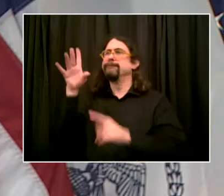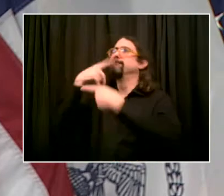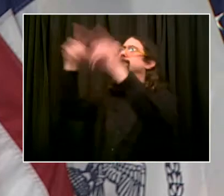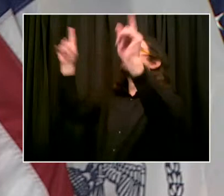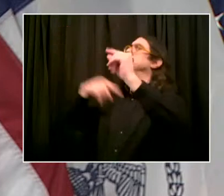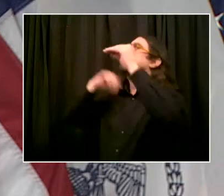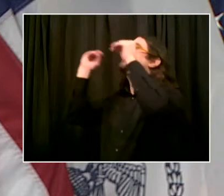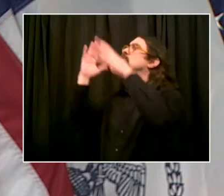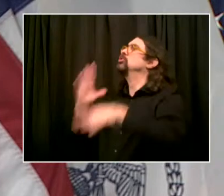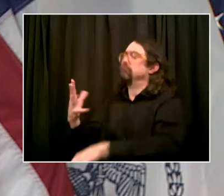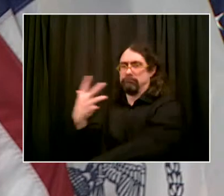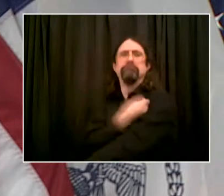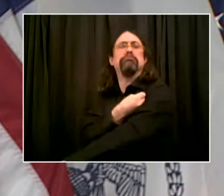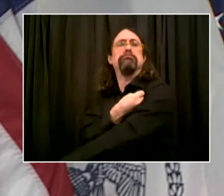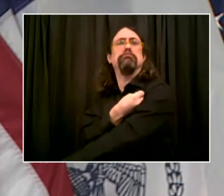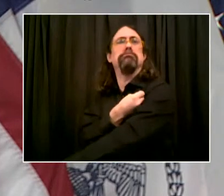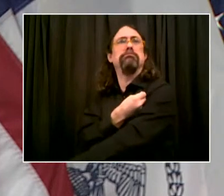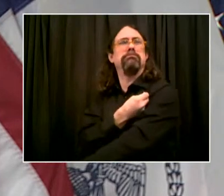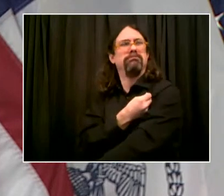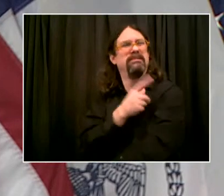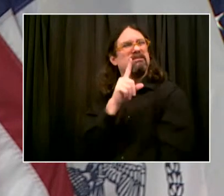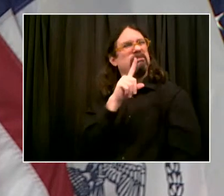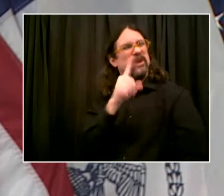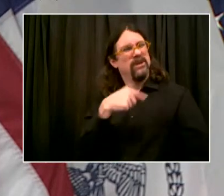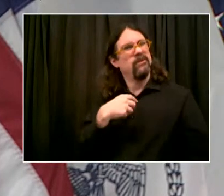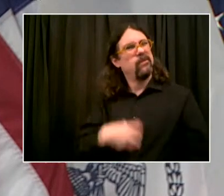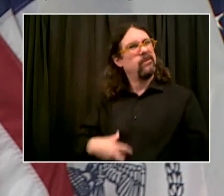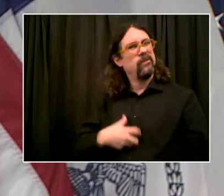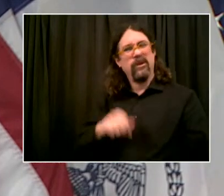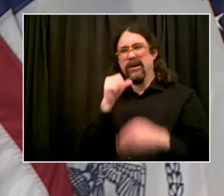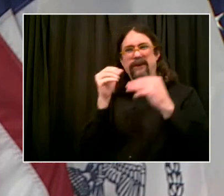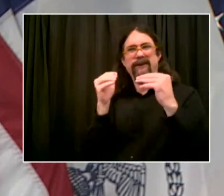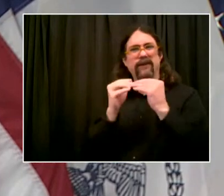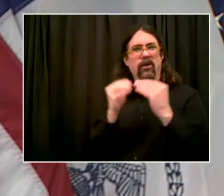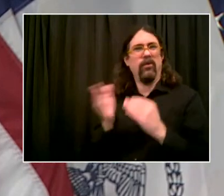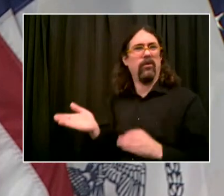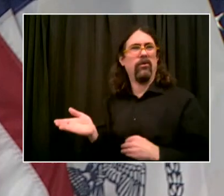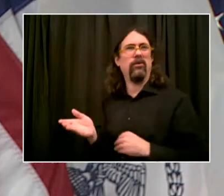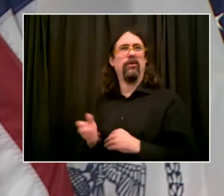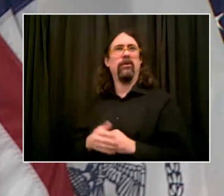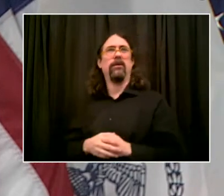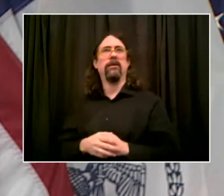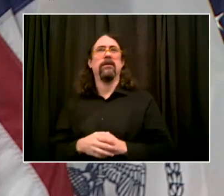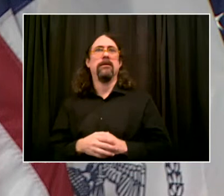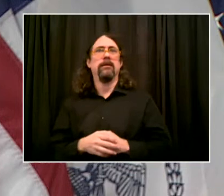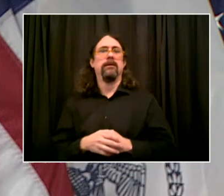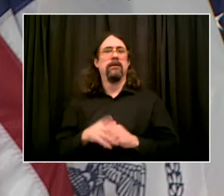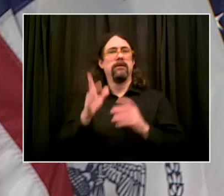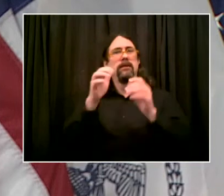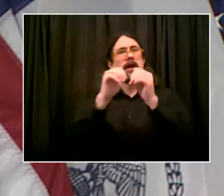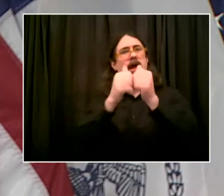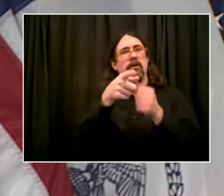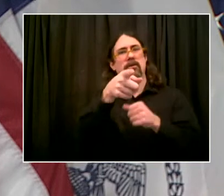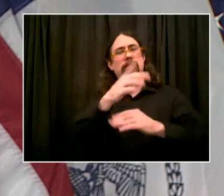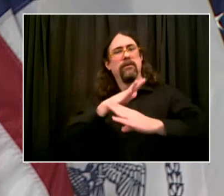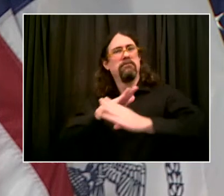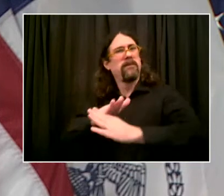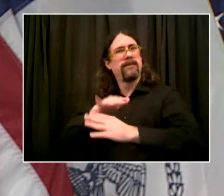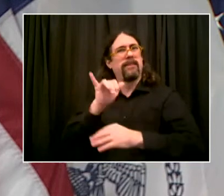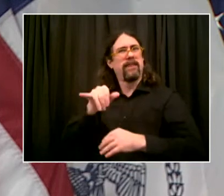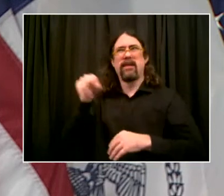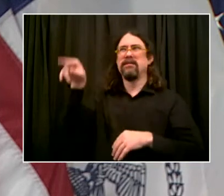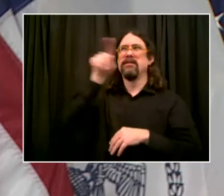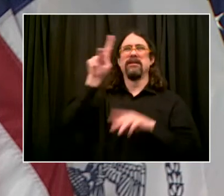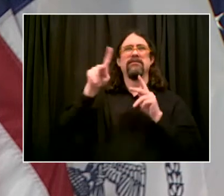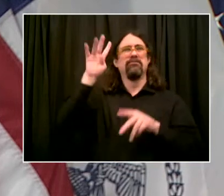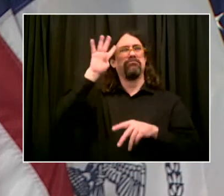look at the oversight and the checking at these vaccine sites? Presuming that person really did get through, and presuming they are